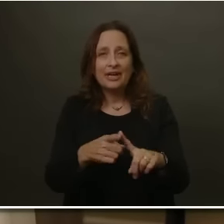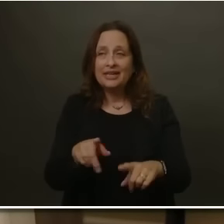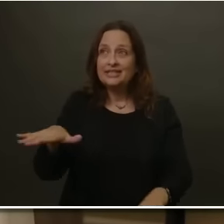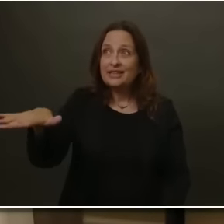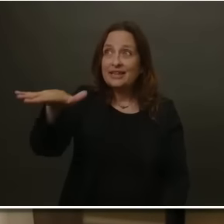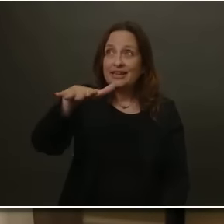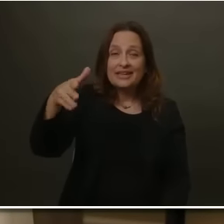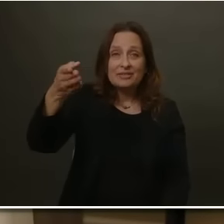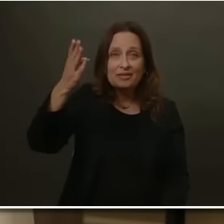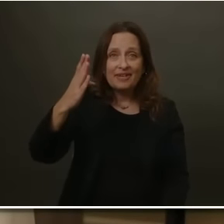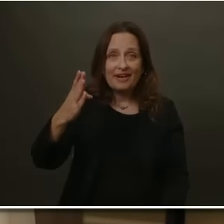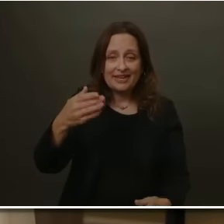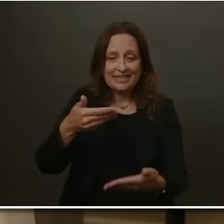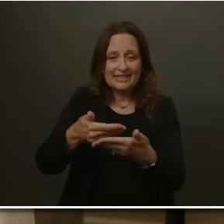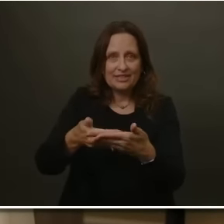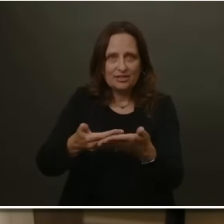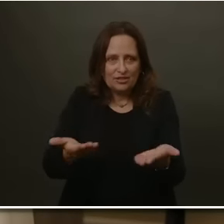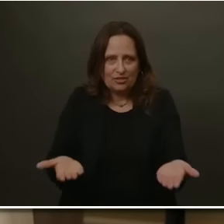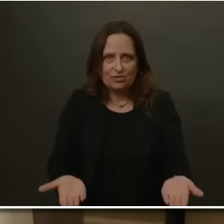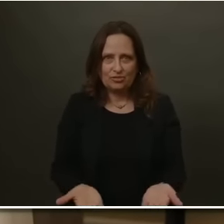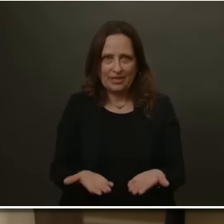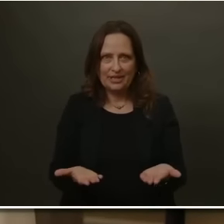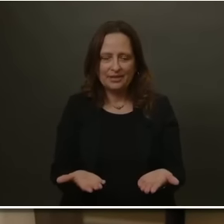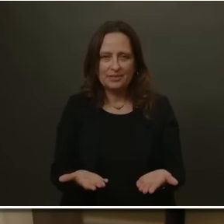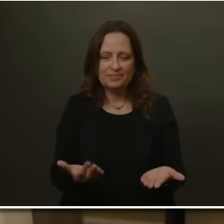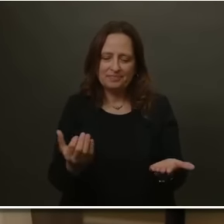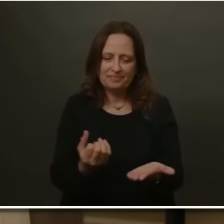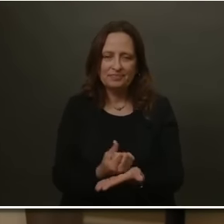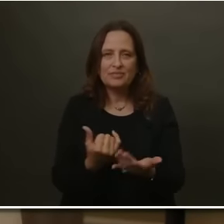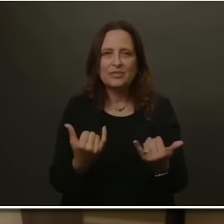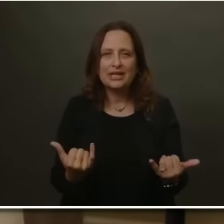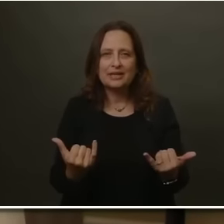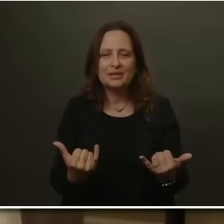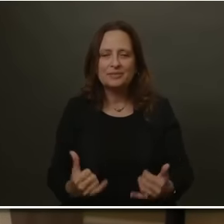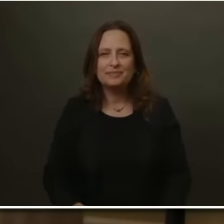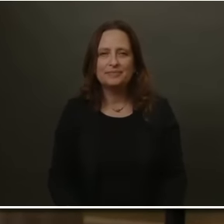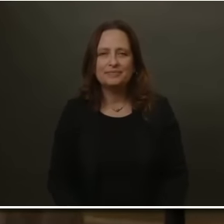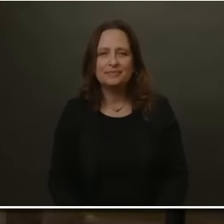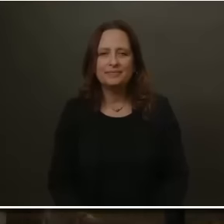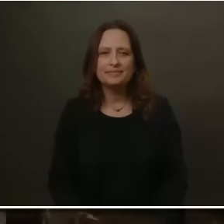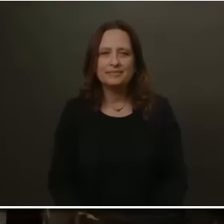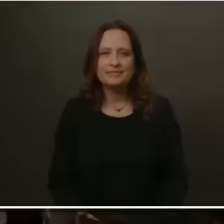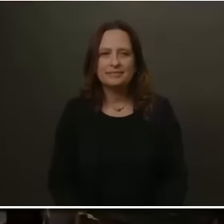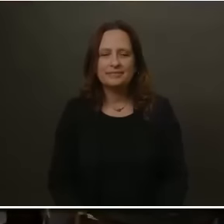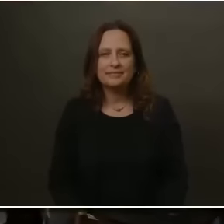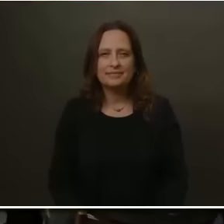right here, right now.